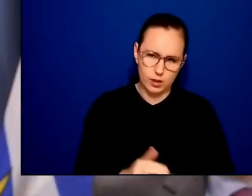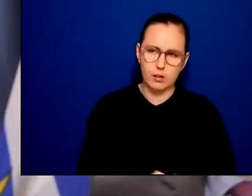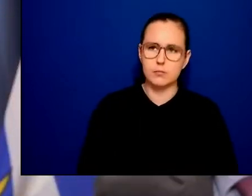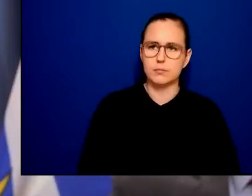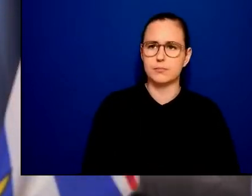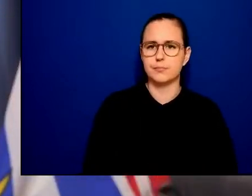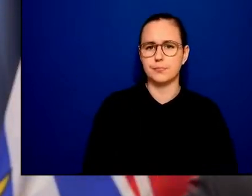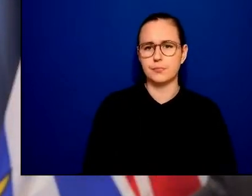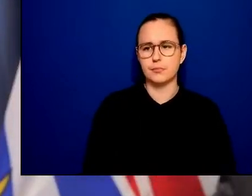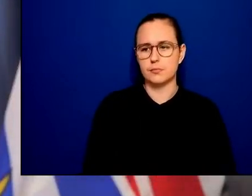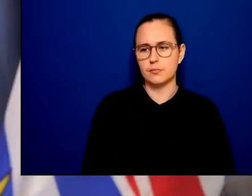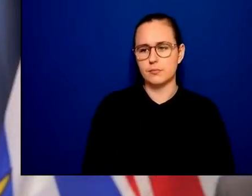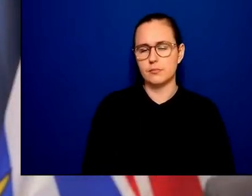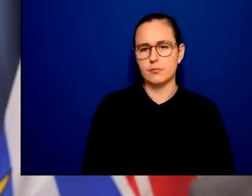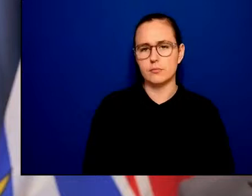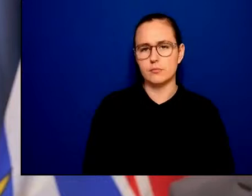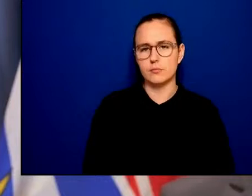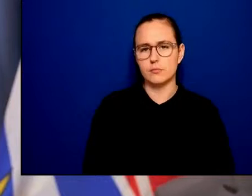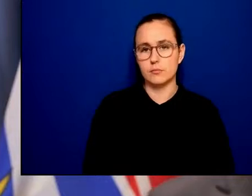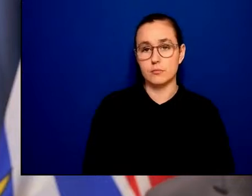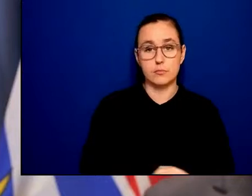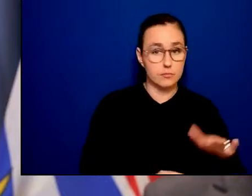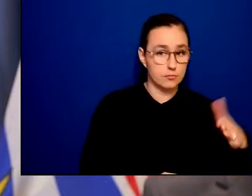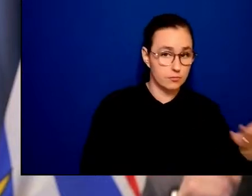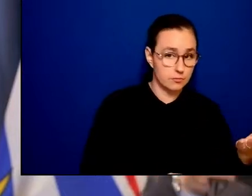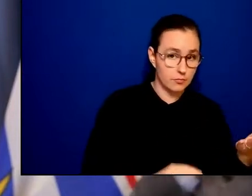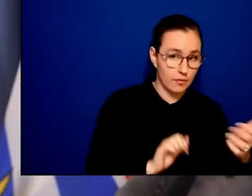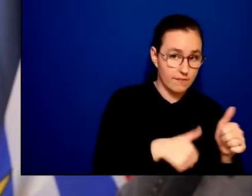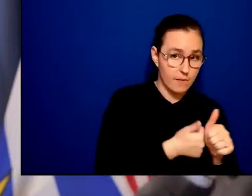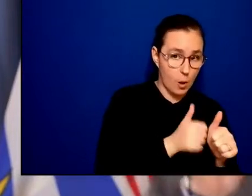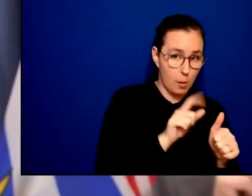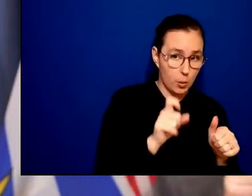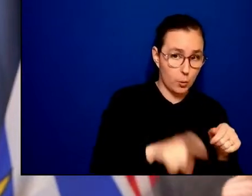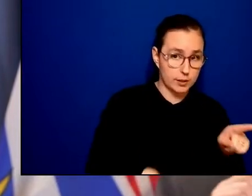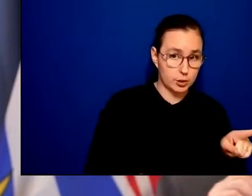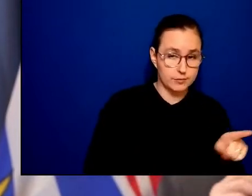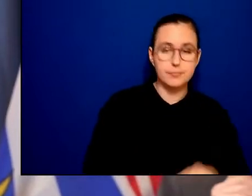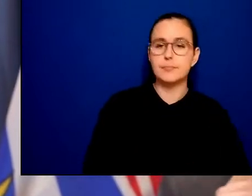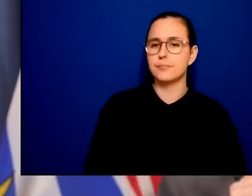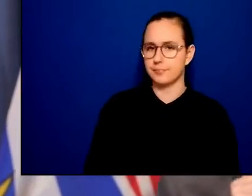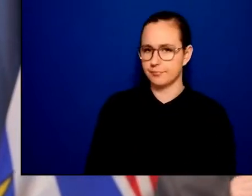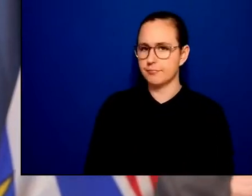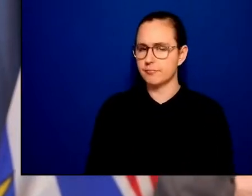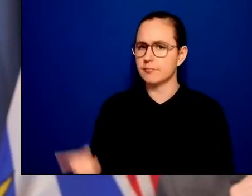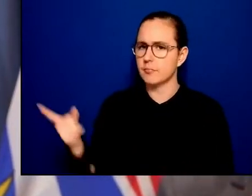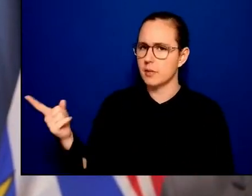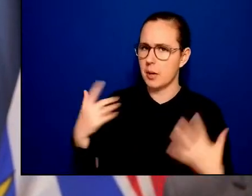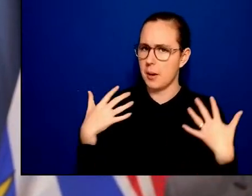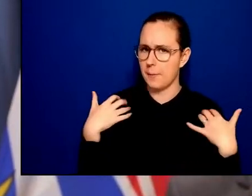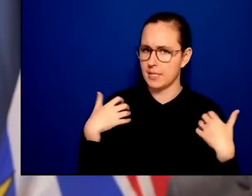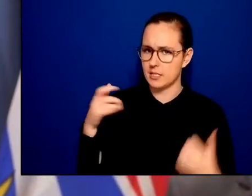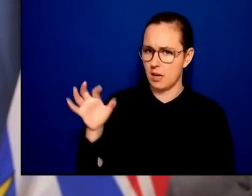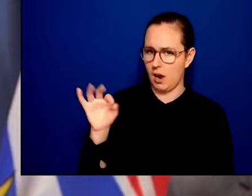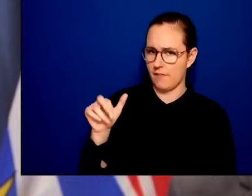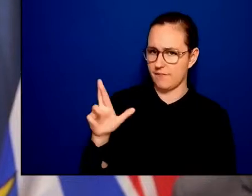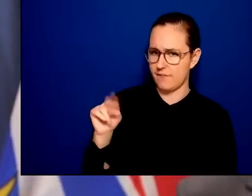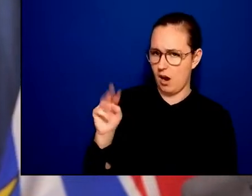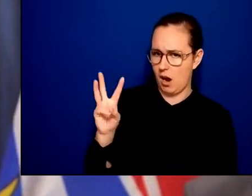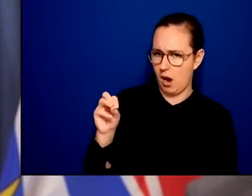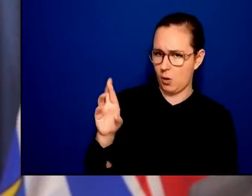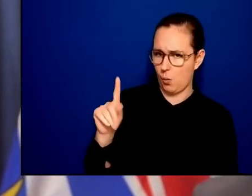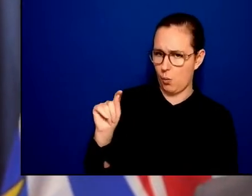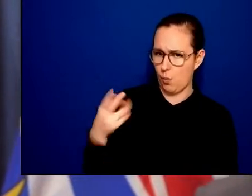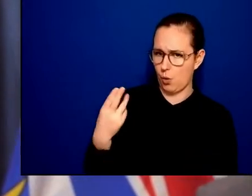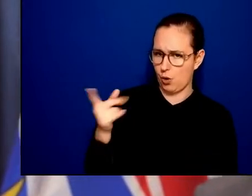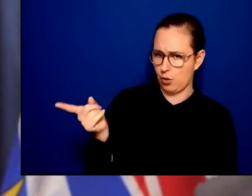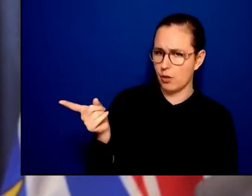Amandalina, do you have a follow-up? Yes, Minister Farnworth. Some smaller scale grocery stores are considering chartering cargo